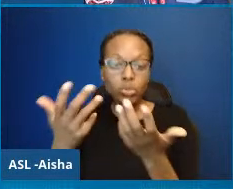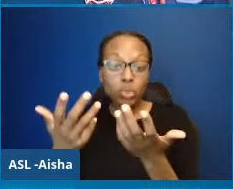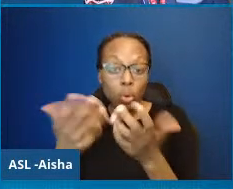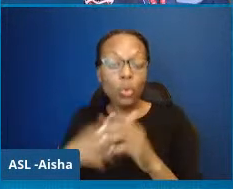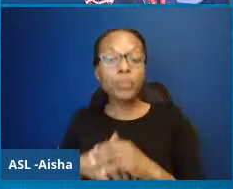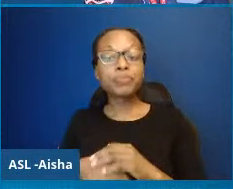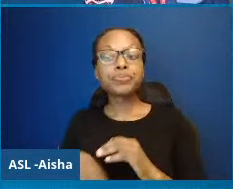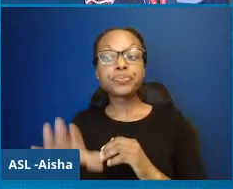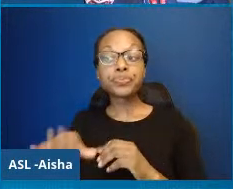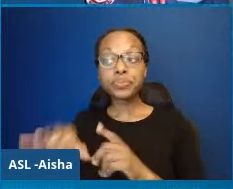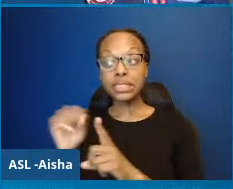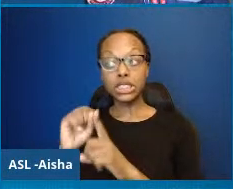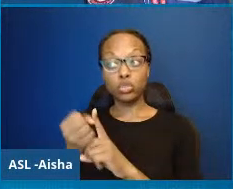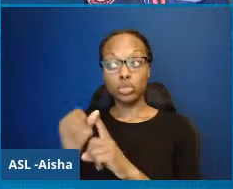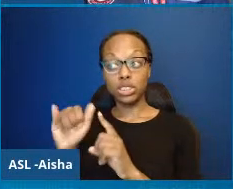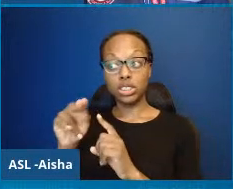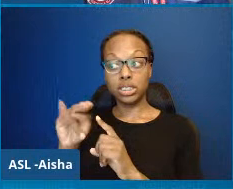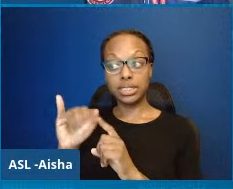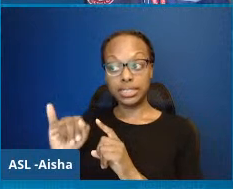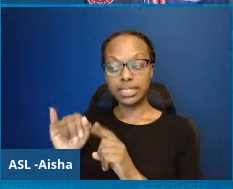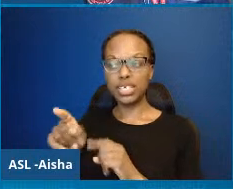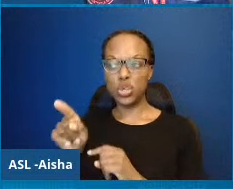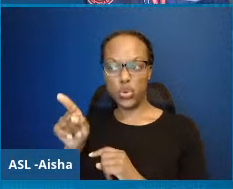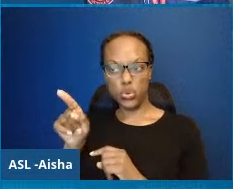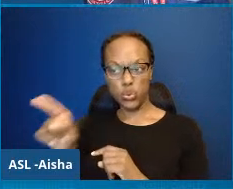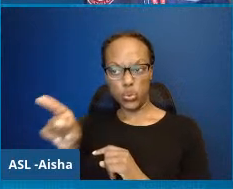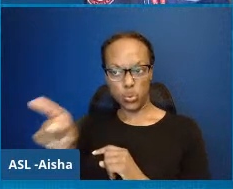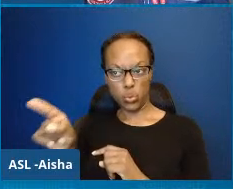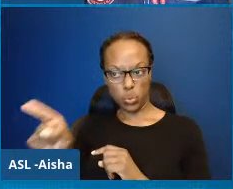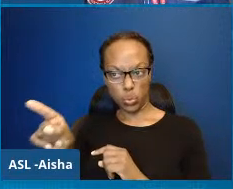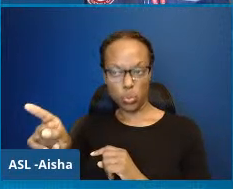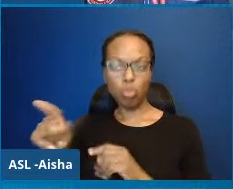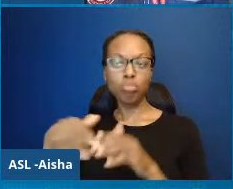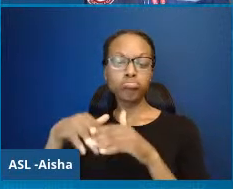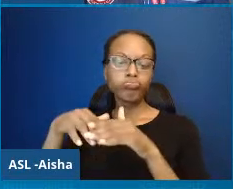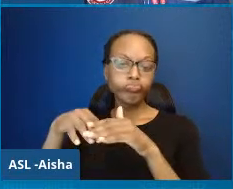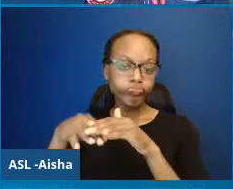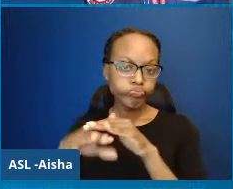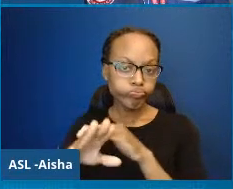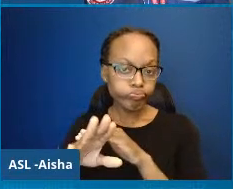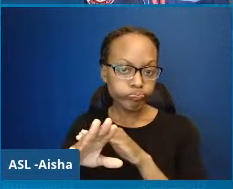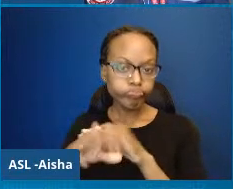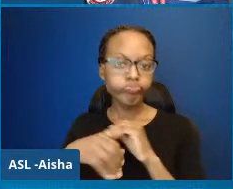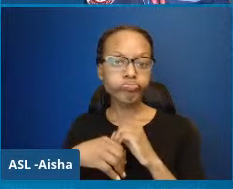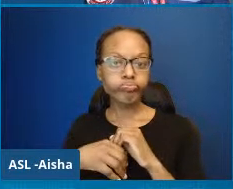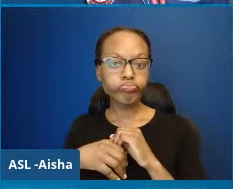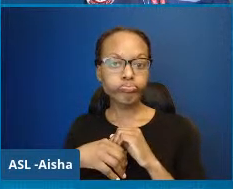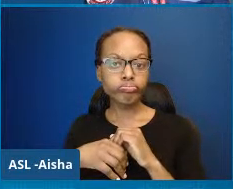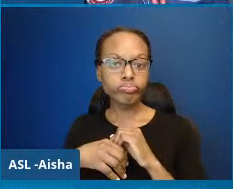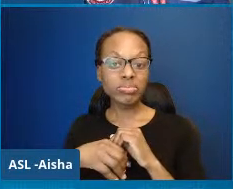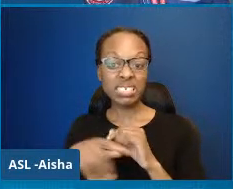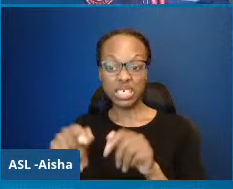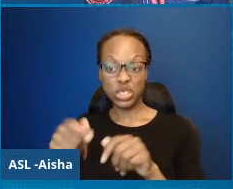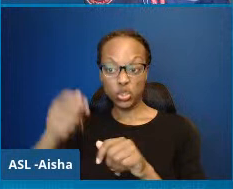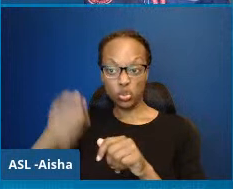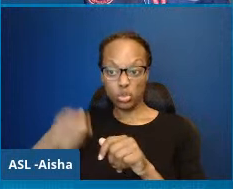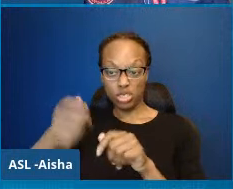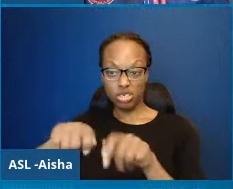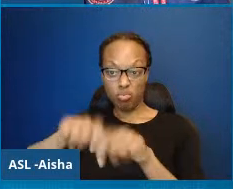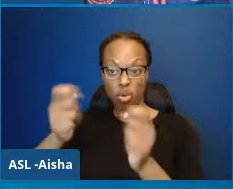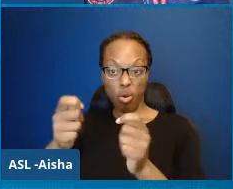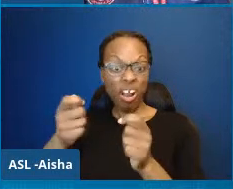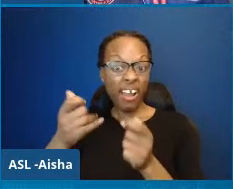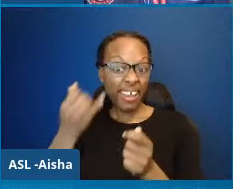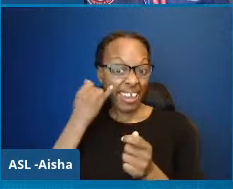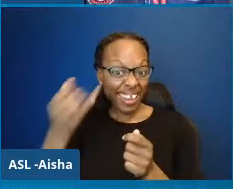where you have come on board instead of Alan. We're going to just say, okay, so this replacement, this broken switch, without it, you cannot